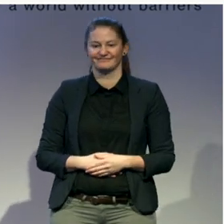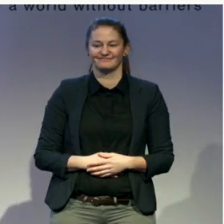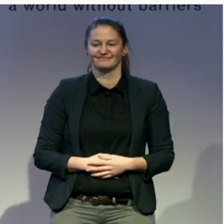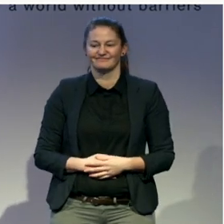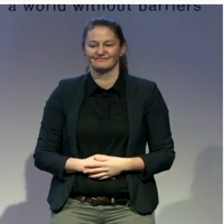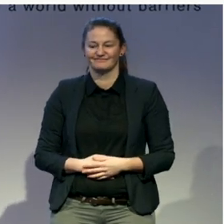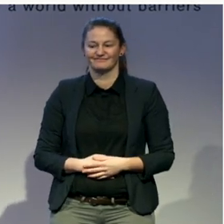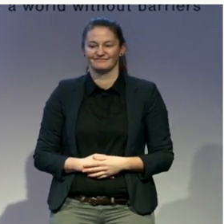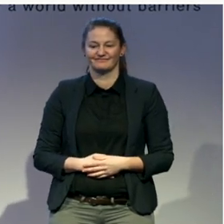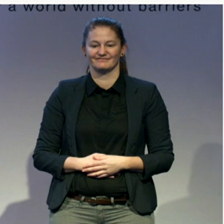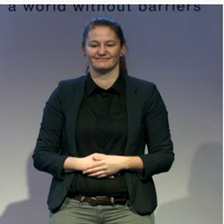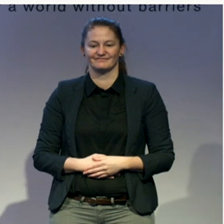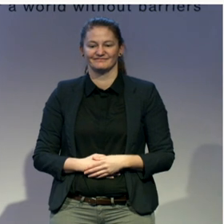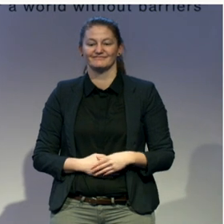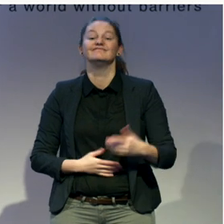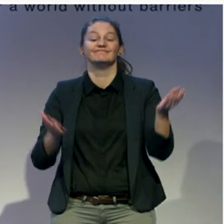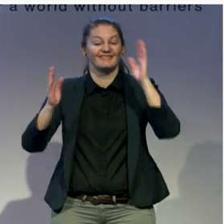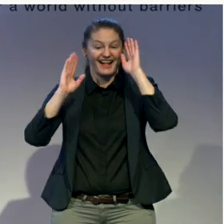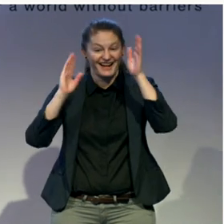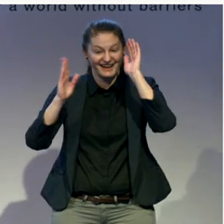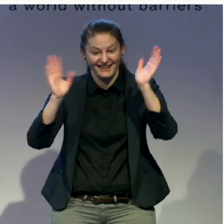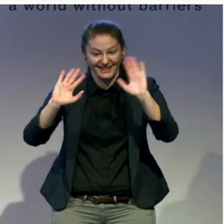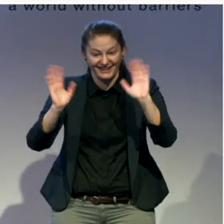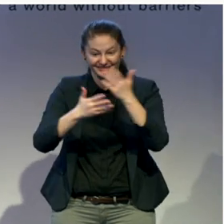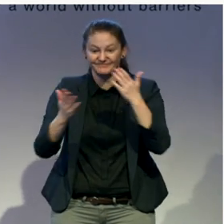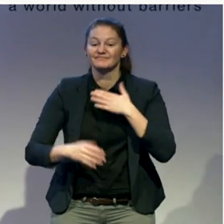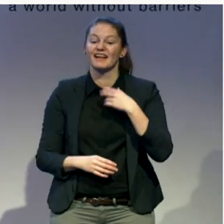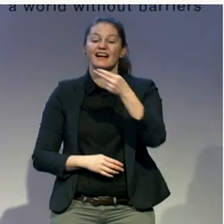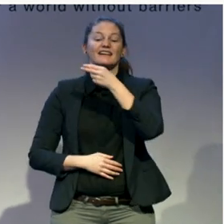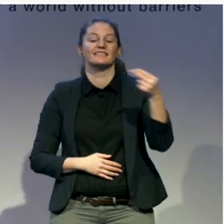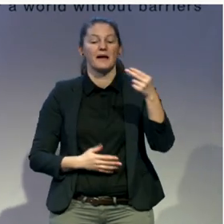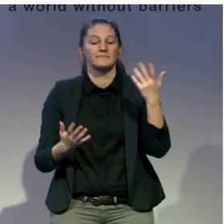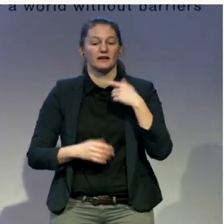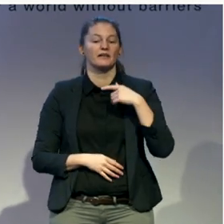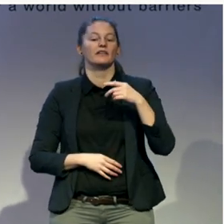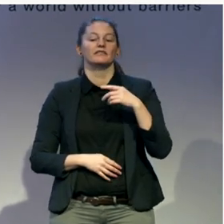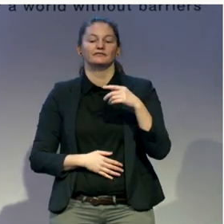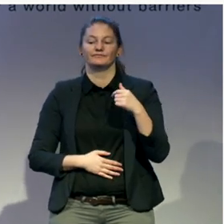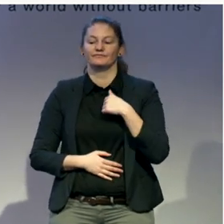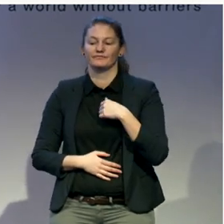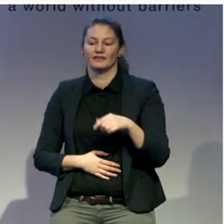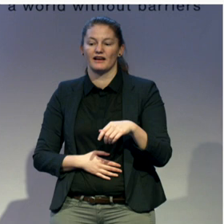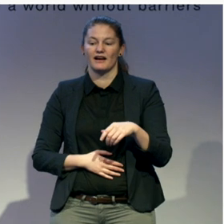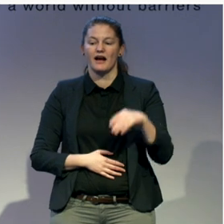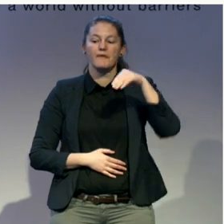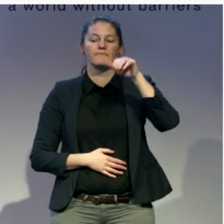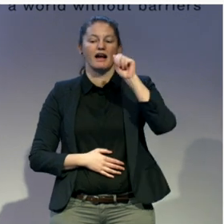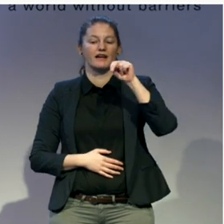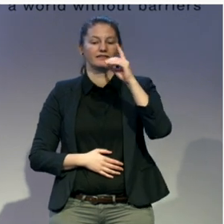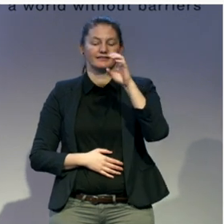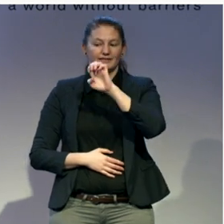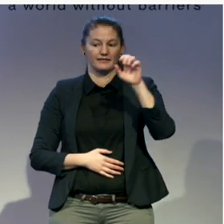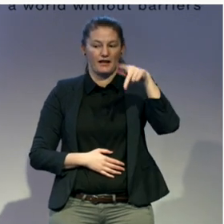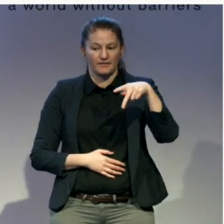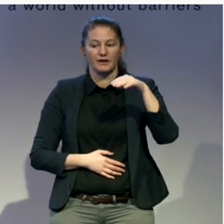A very good afternoon to all of you. I'm Dr. Mandeep Singh Malhotra. I'm a breast cancer surgeon at